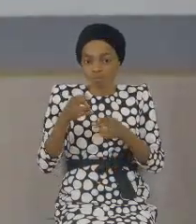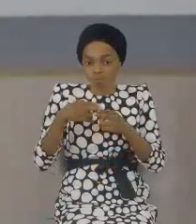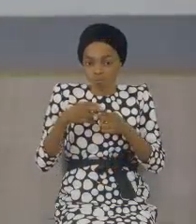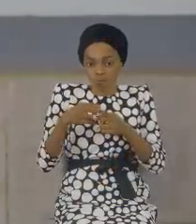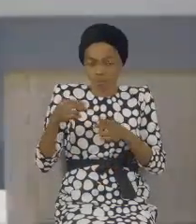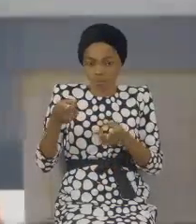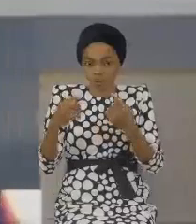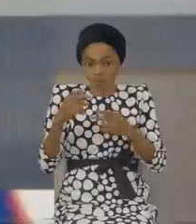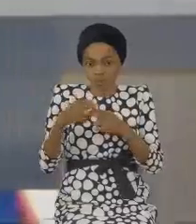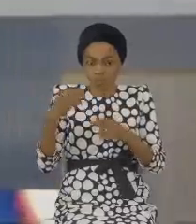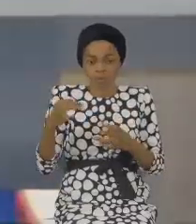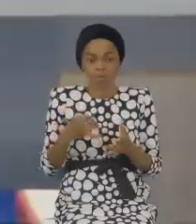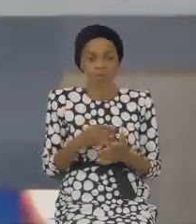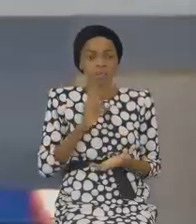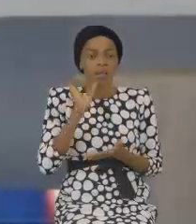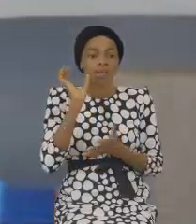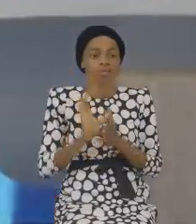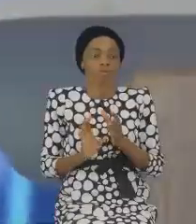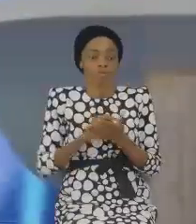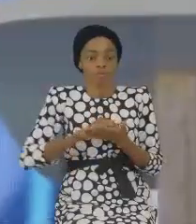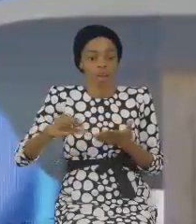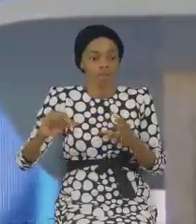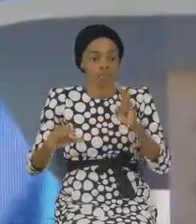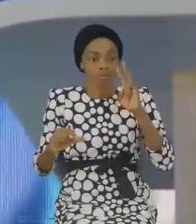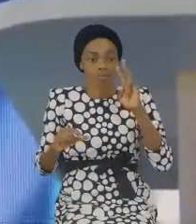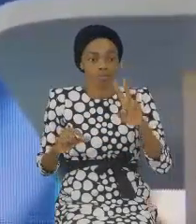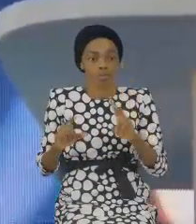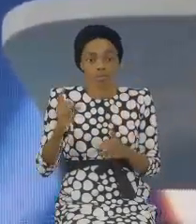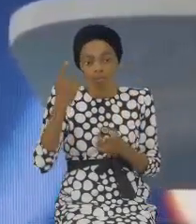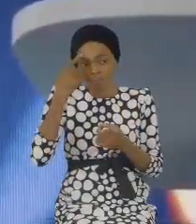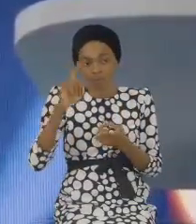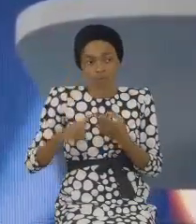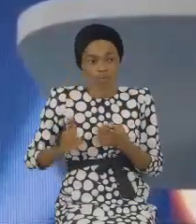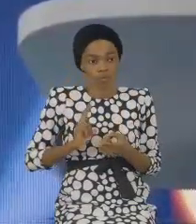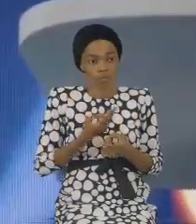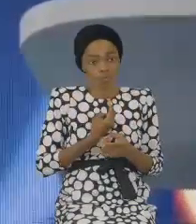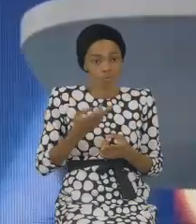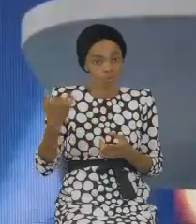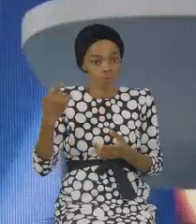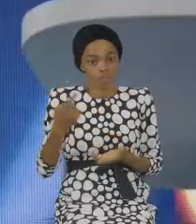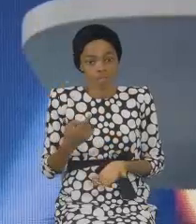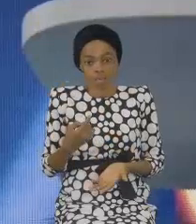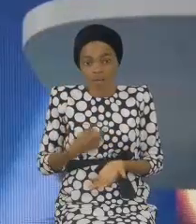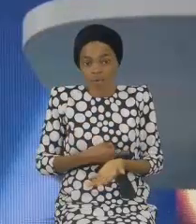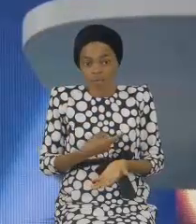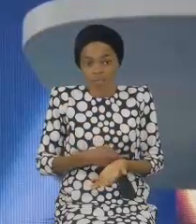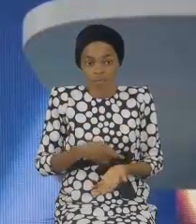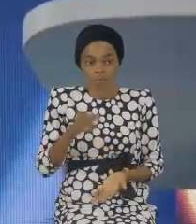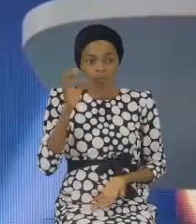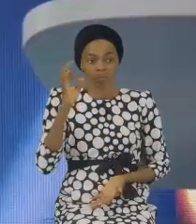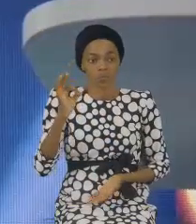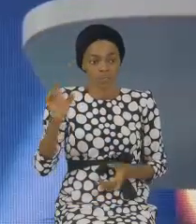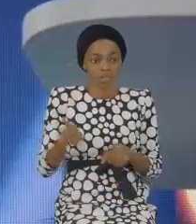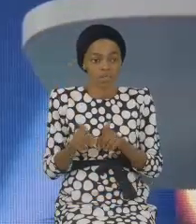it. Then in verse 2, it says, for unto us was the gospel, the good news preached as well